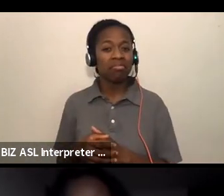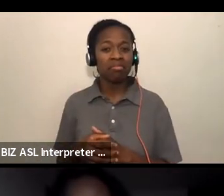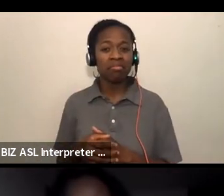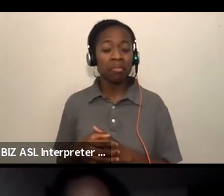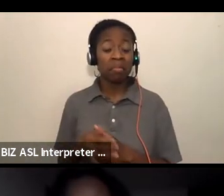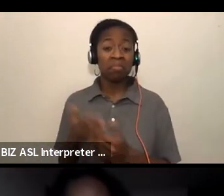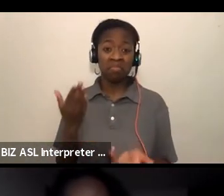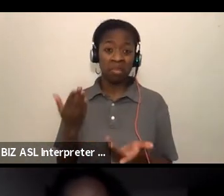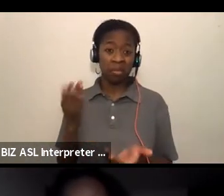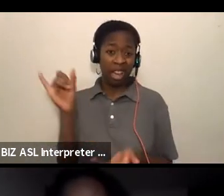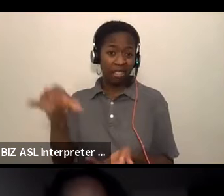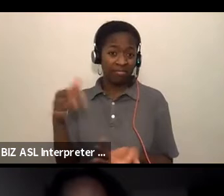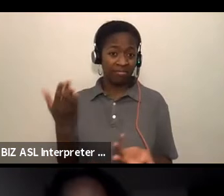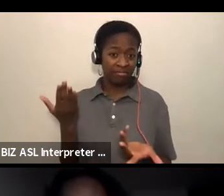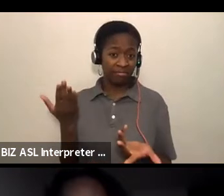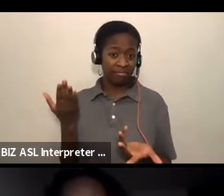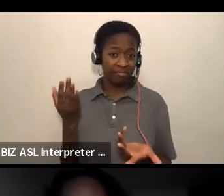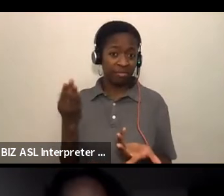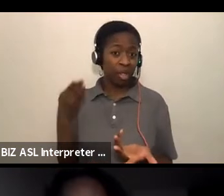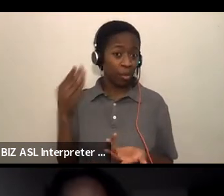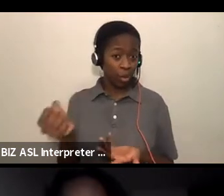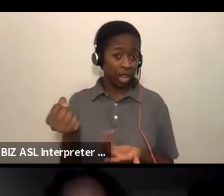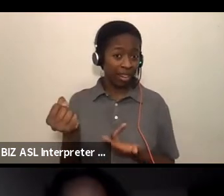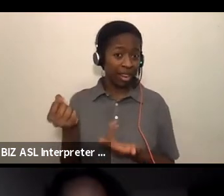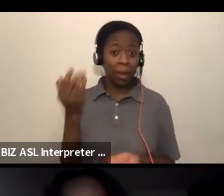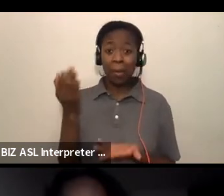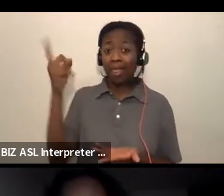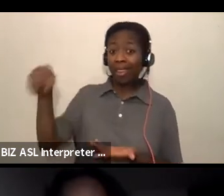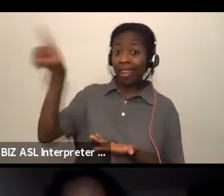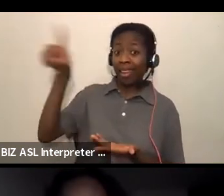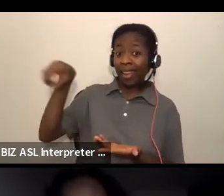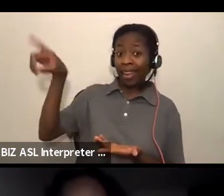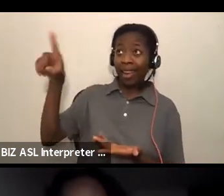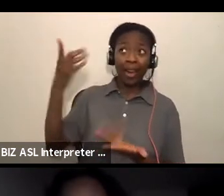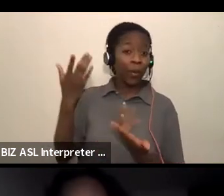maybe that's, you know, like the bullshit. They just don't want to operate from a place